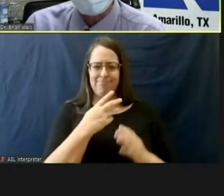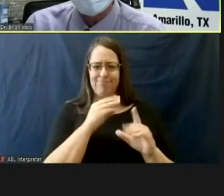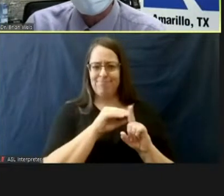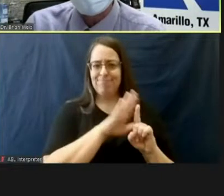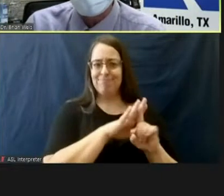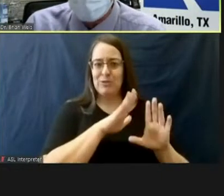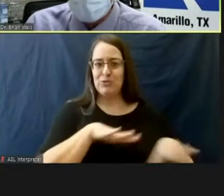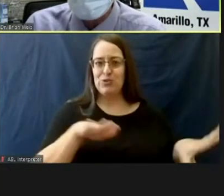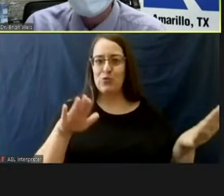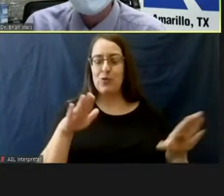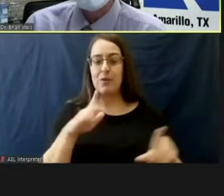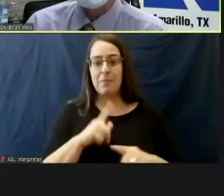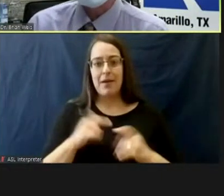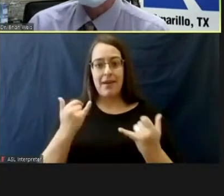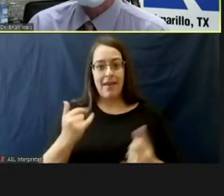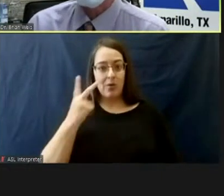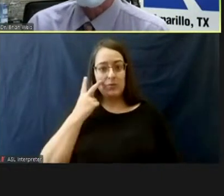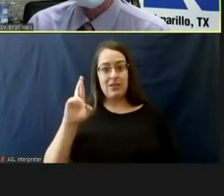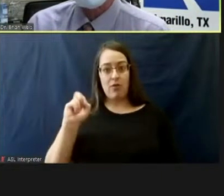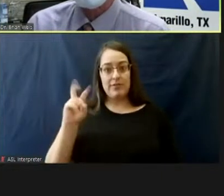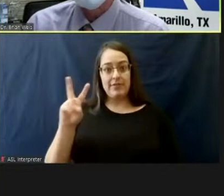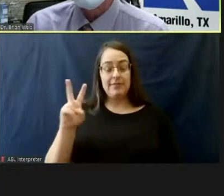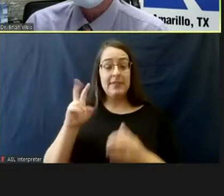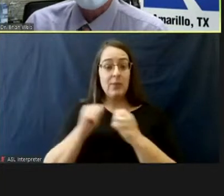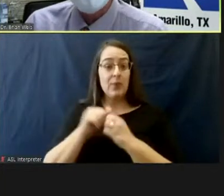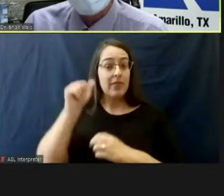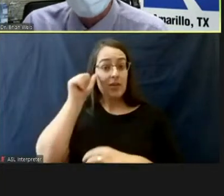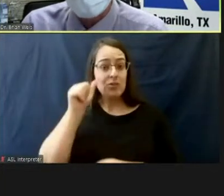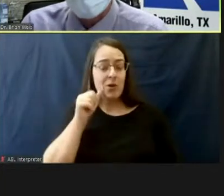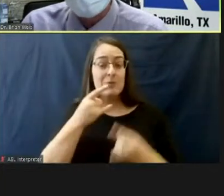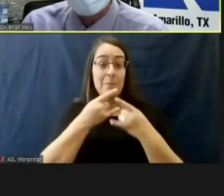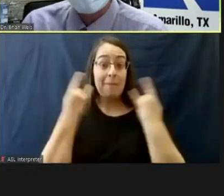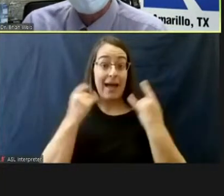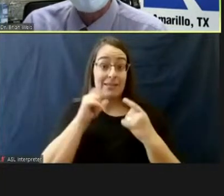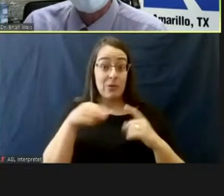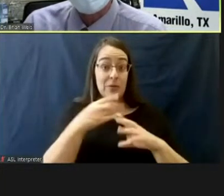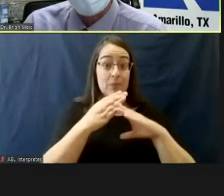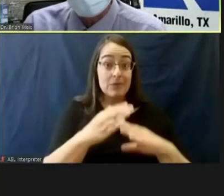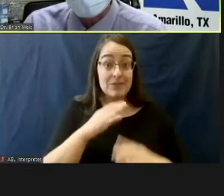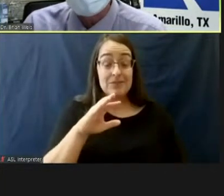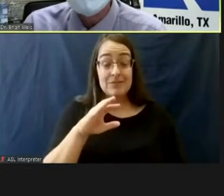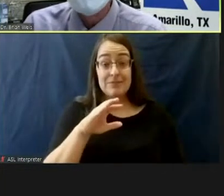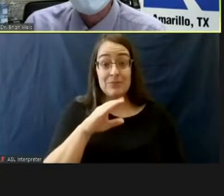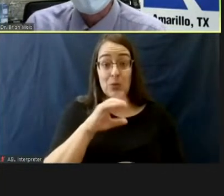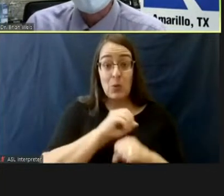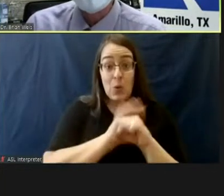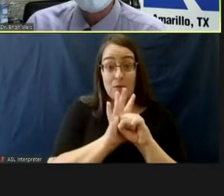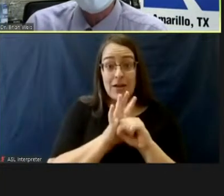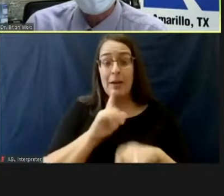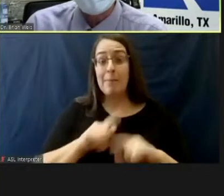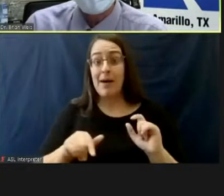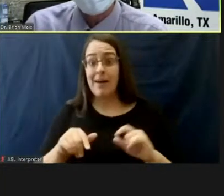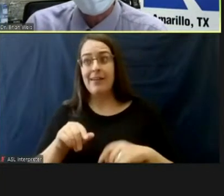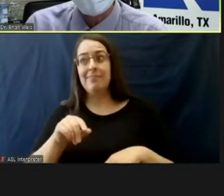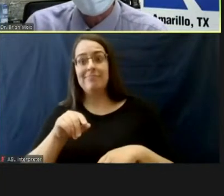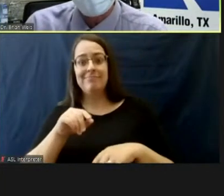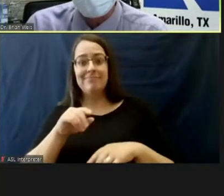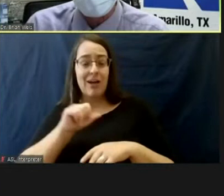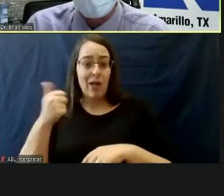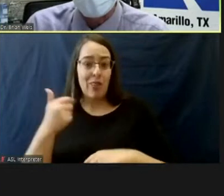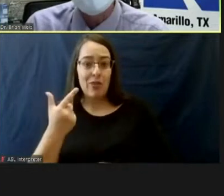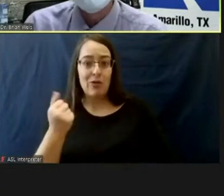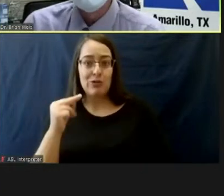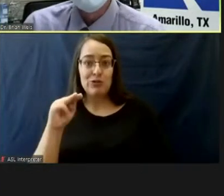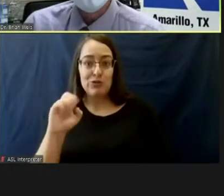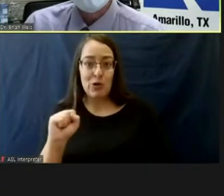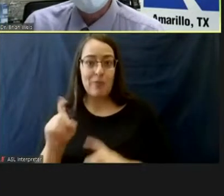our community. So the mask not only protects you from COVID-19, but all these other germs that have come back with a vengeance, they're also